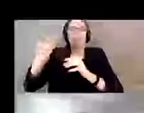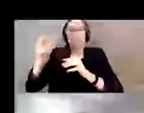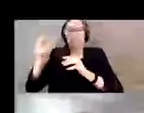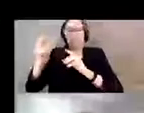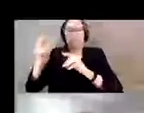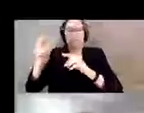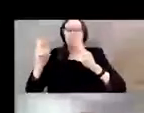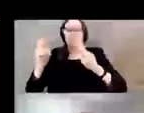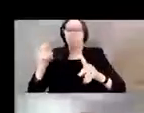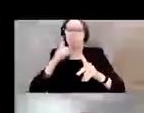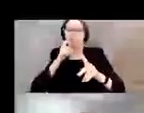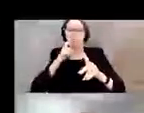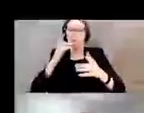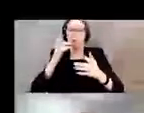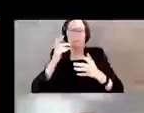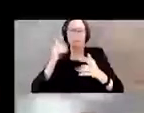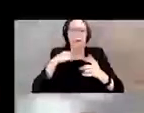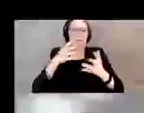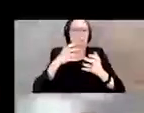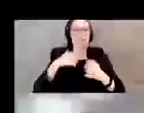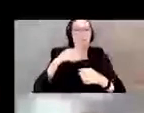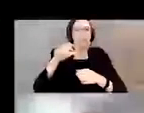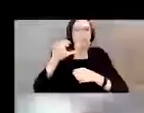him is Shah Suji,